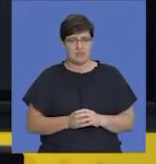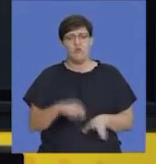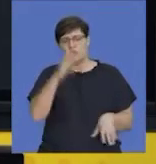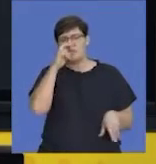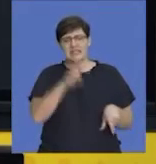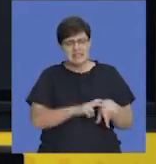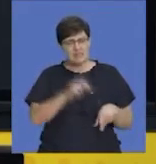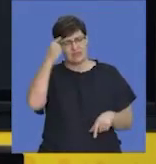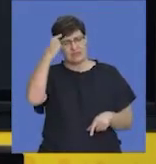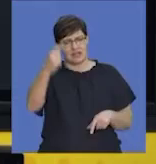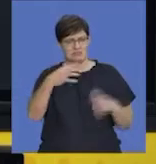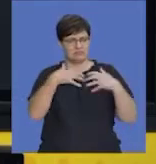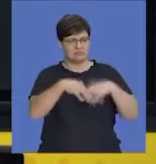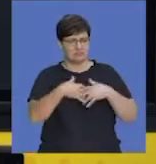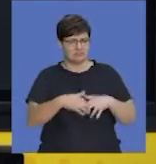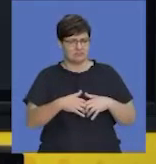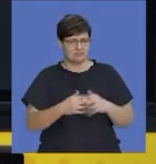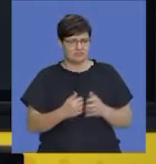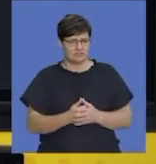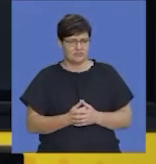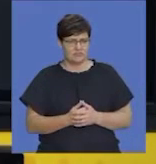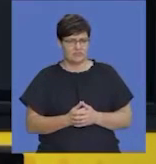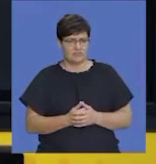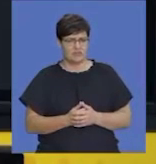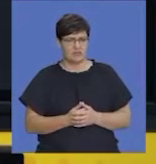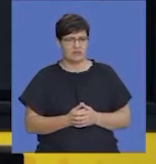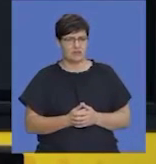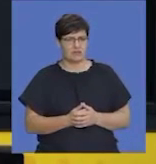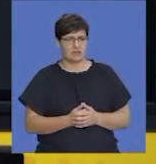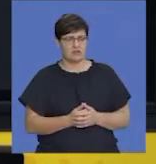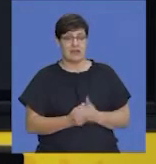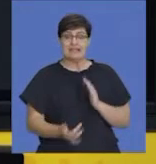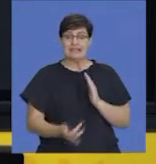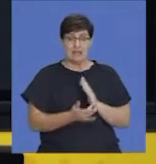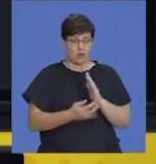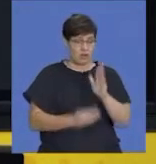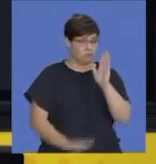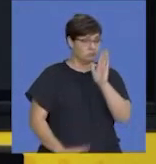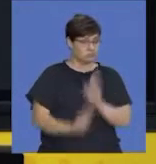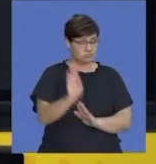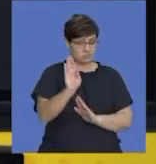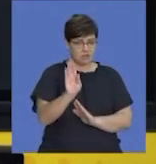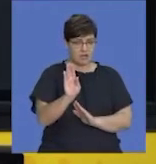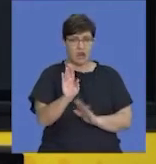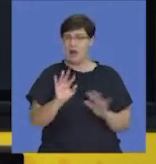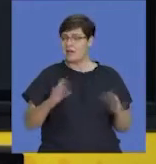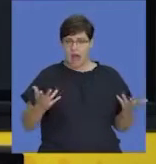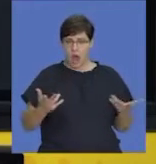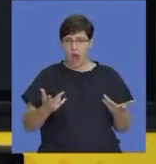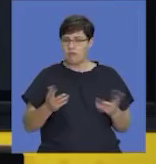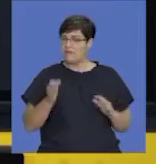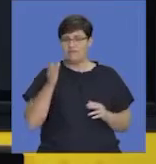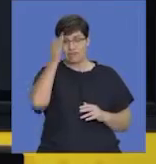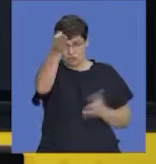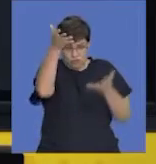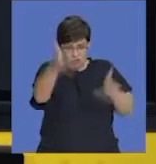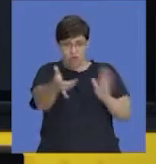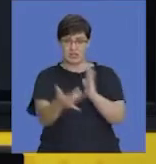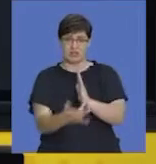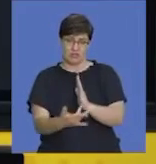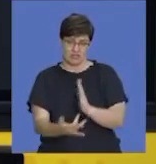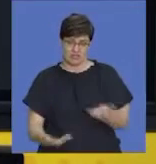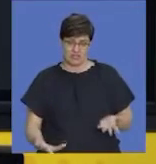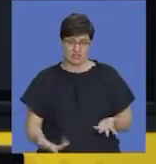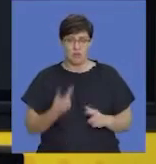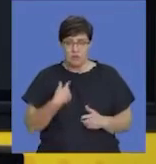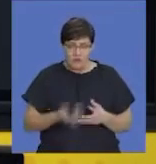consider that with the advancement in technology, that is the way everything is going, and obviously we'll have to find